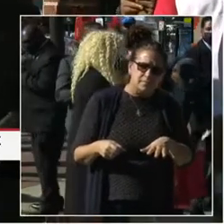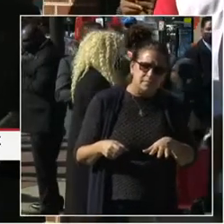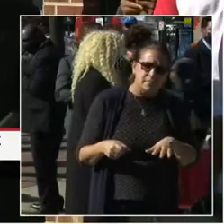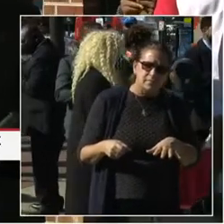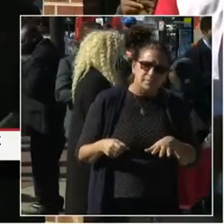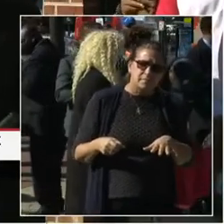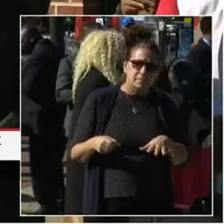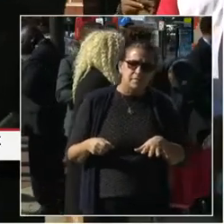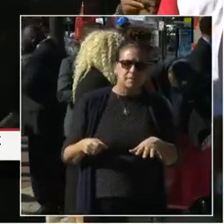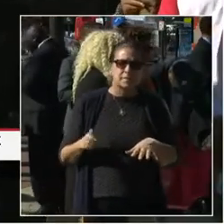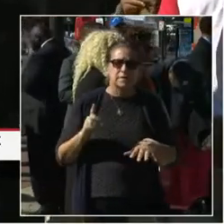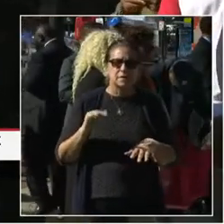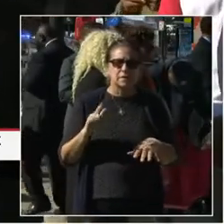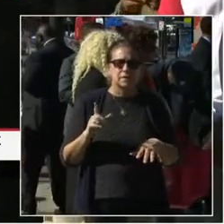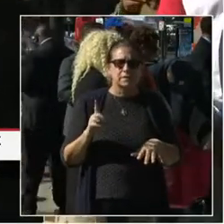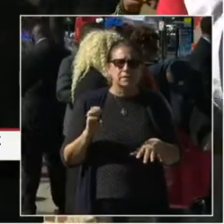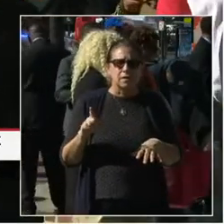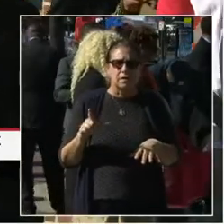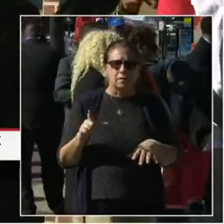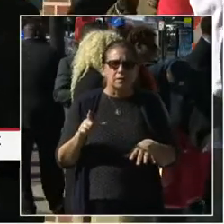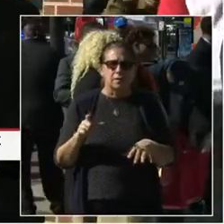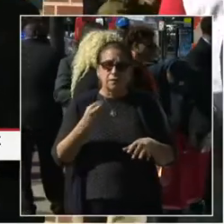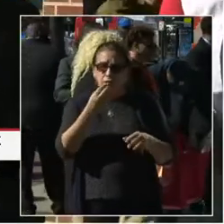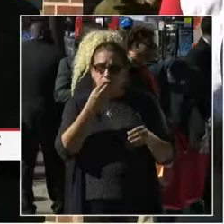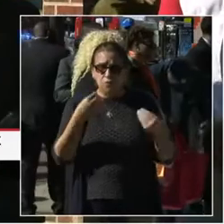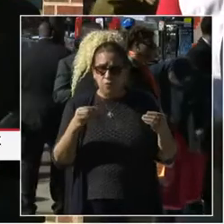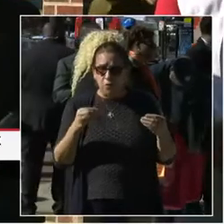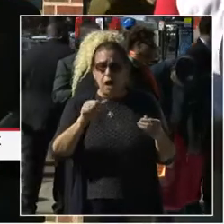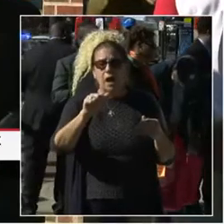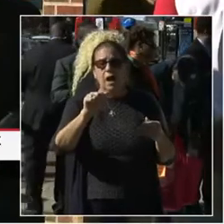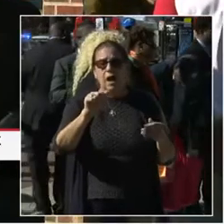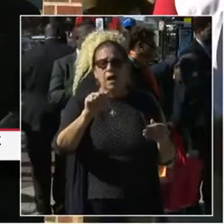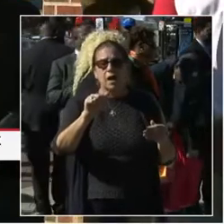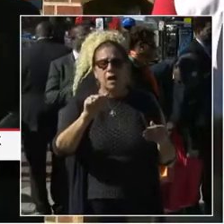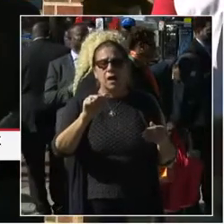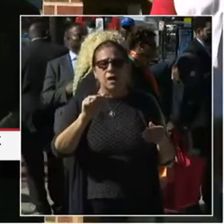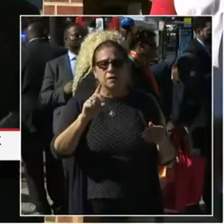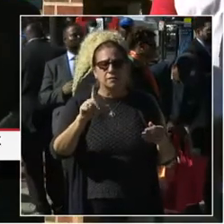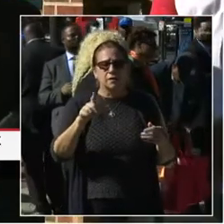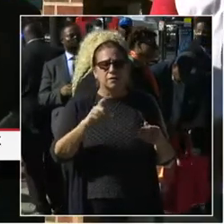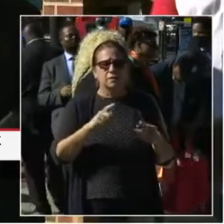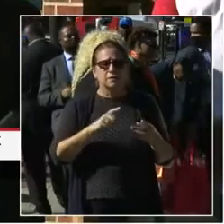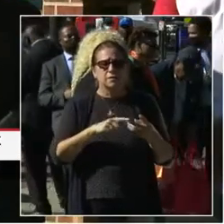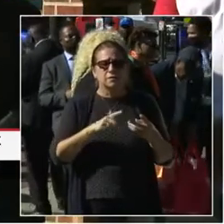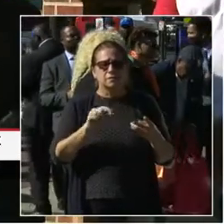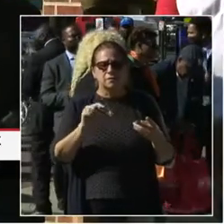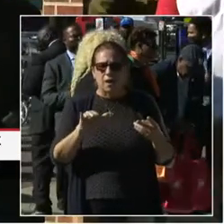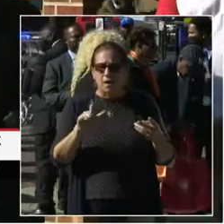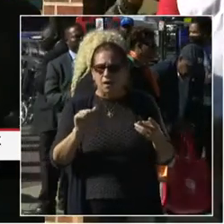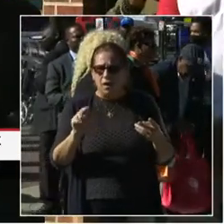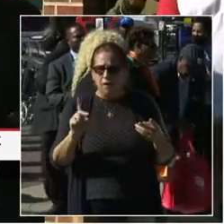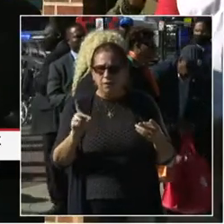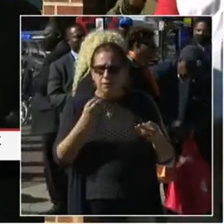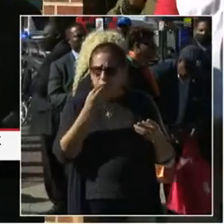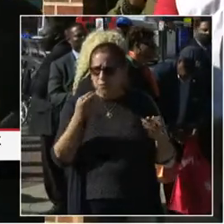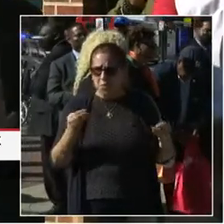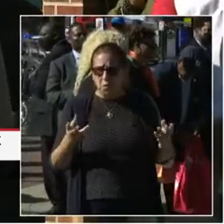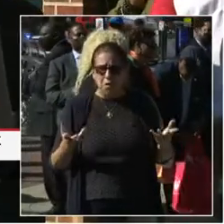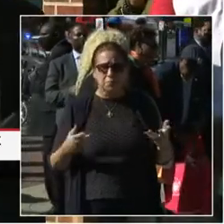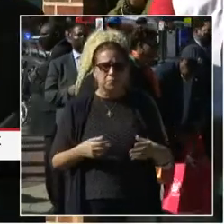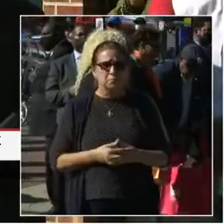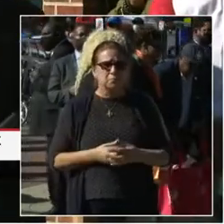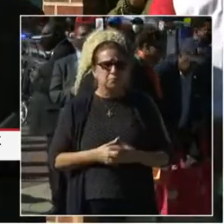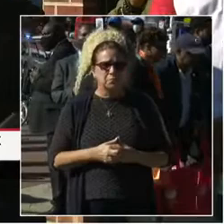stalled and is now finishing and will deliver, and we've attracted a grocer there. We're also focused, in this $58